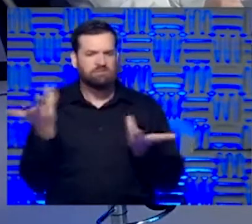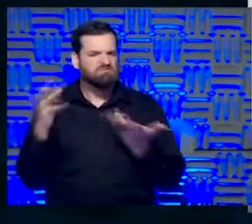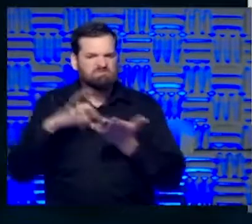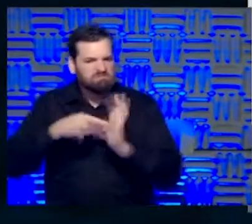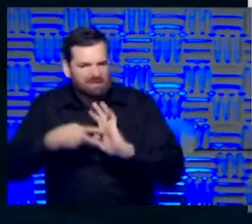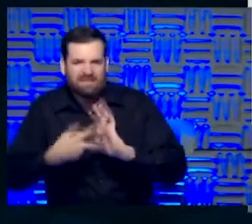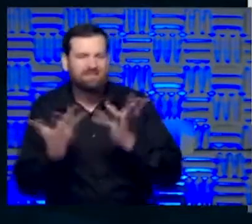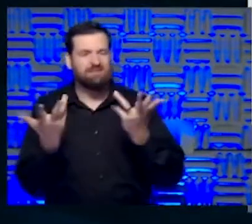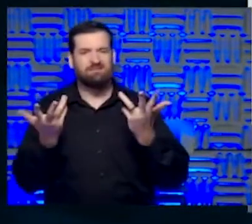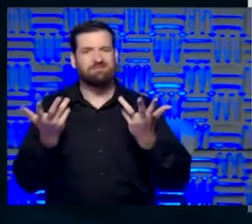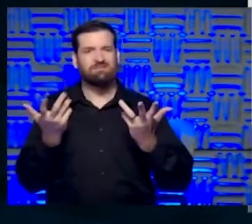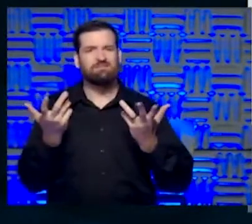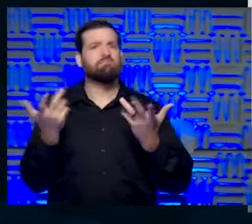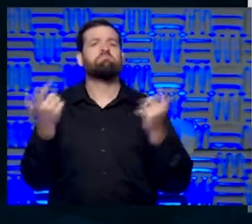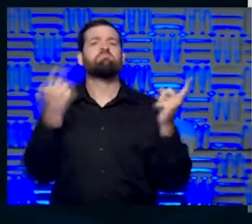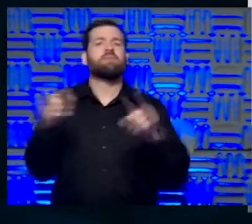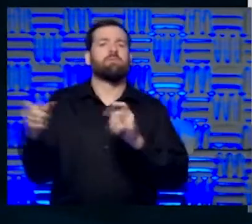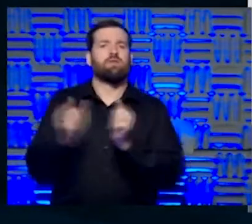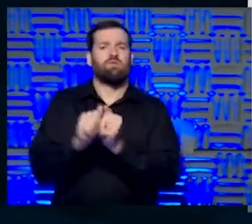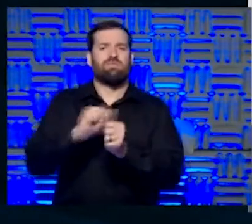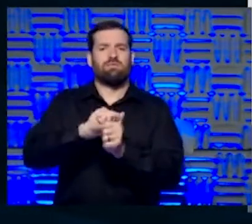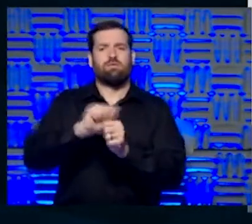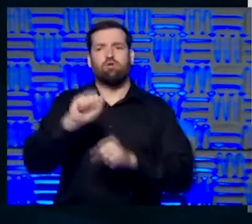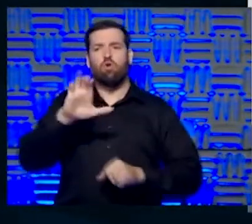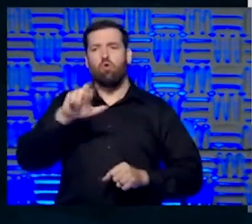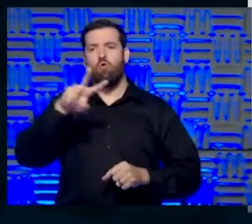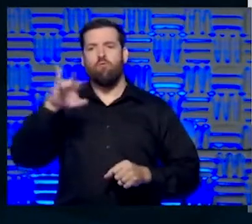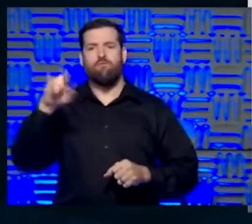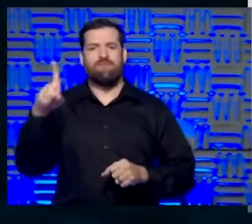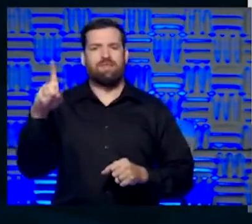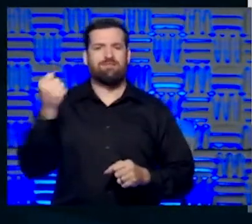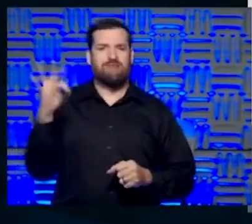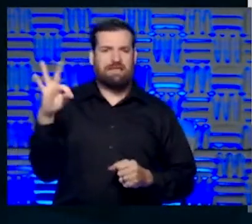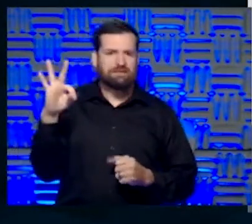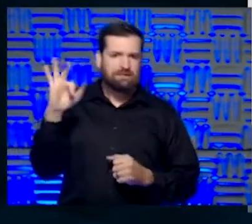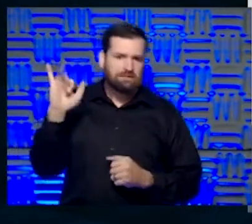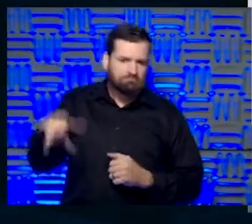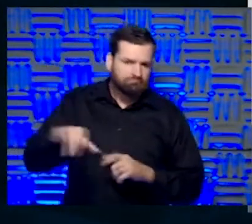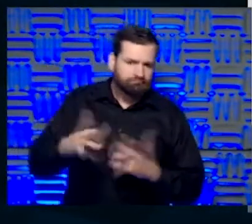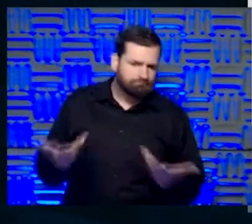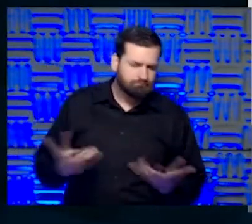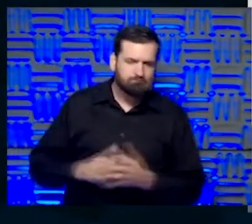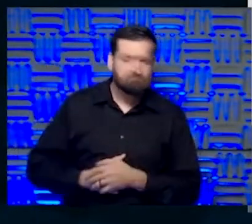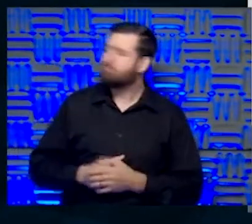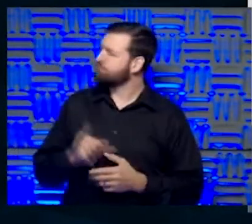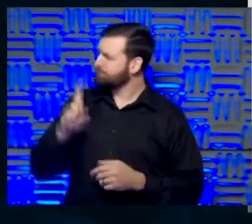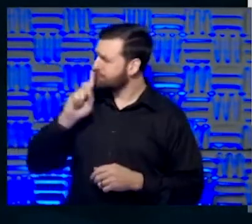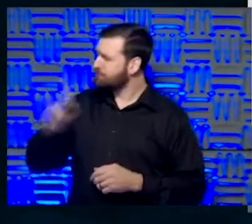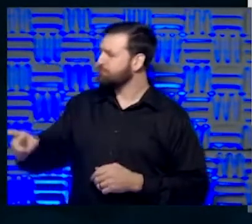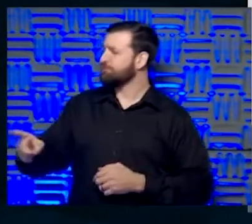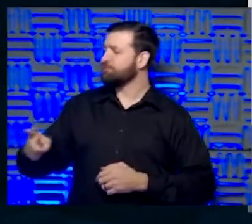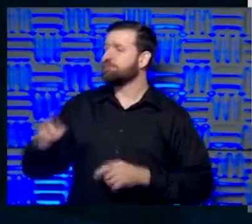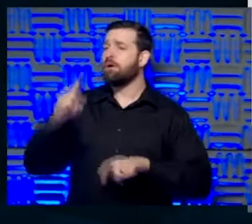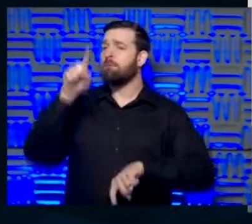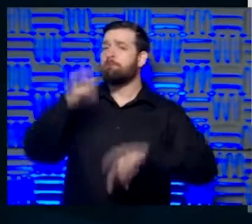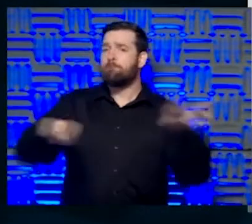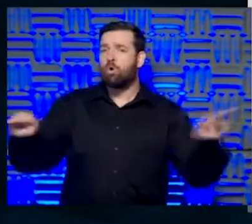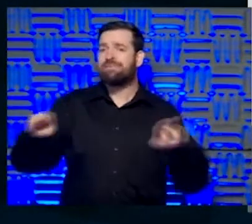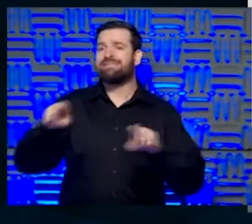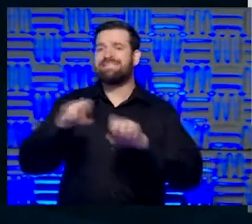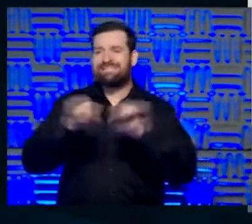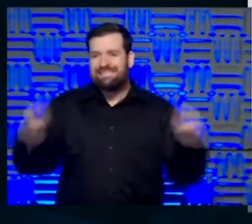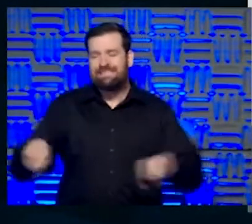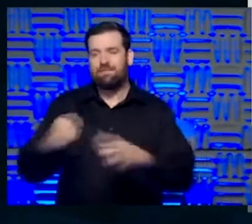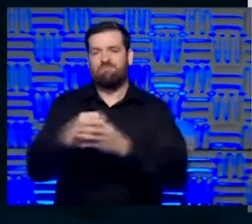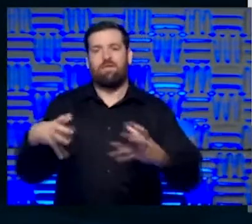does it mean and what's going on with COVID-19 in children like that. Sure. So Multi System Inflammatory Syndrome